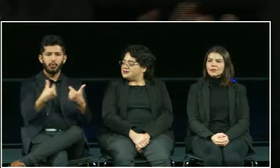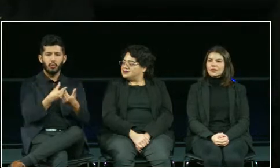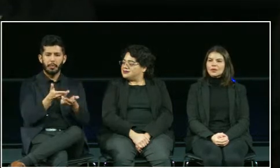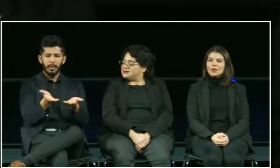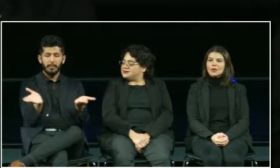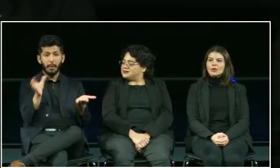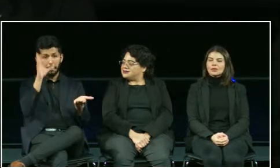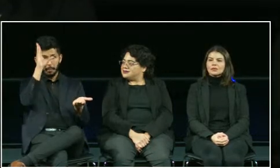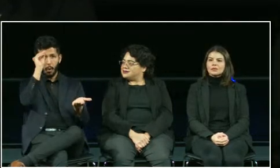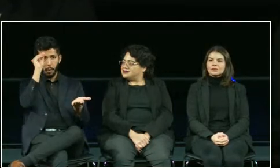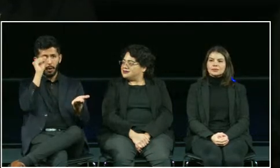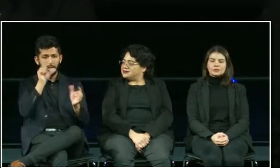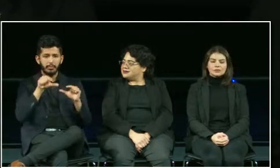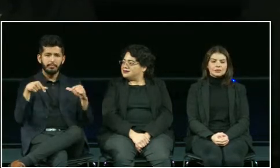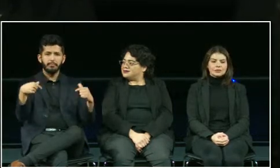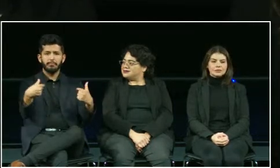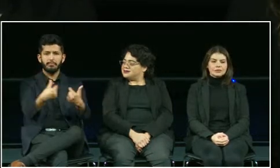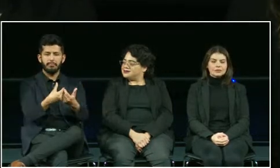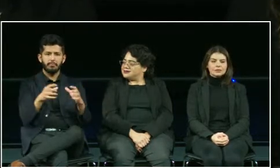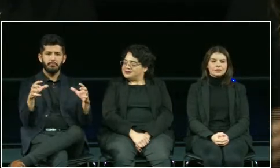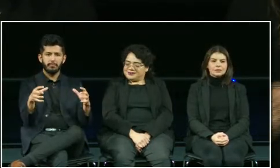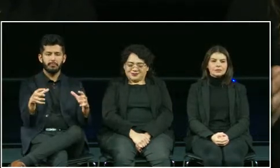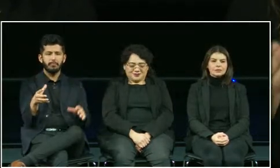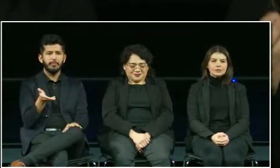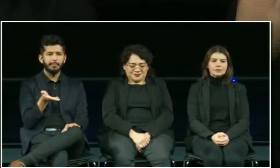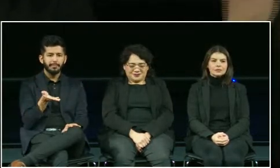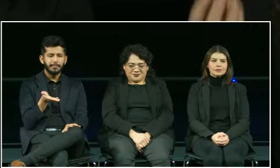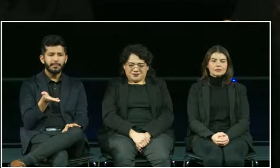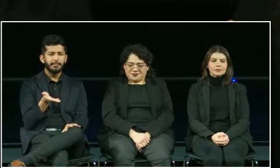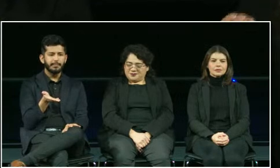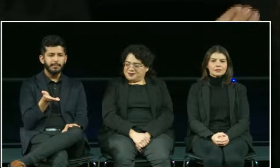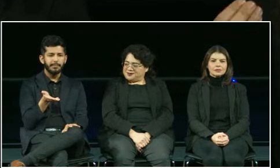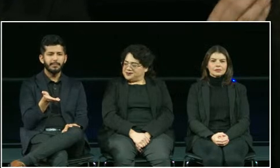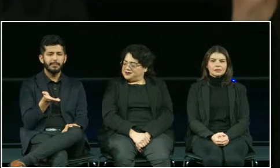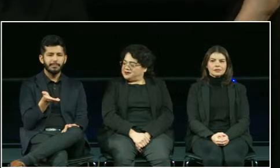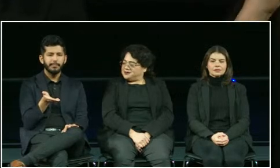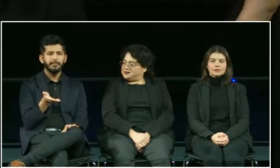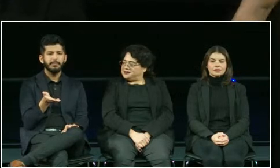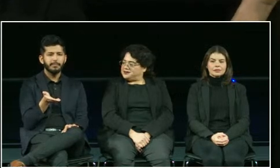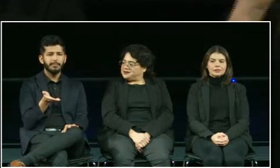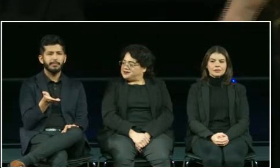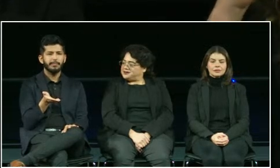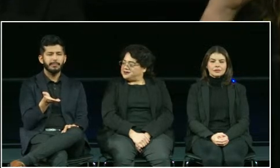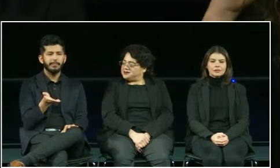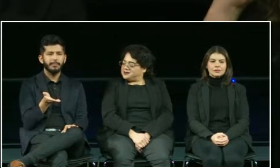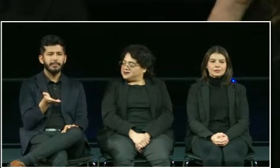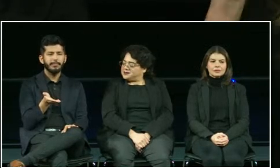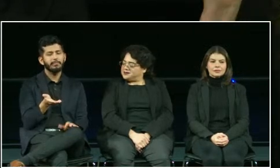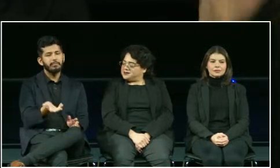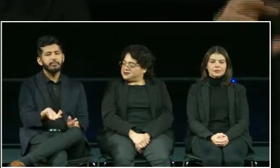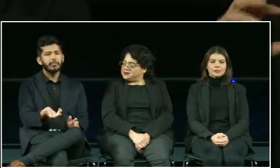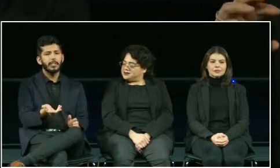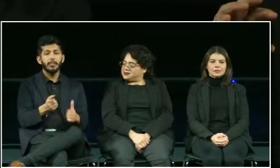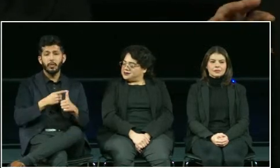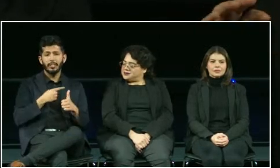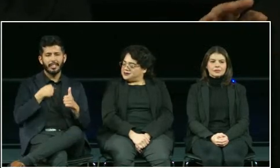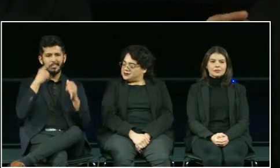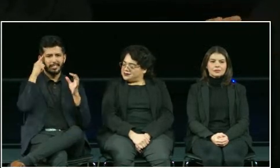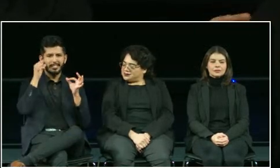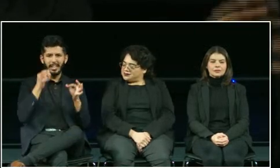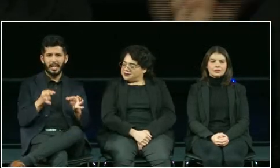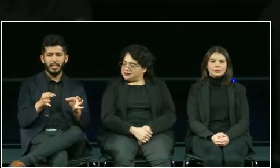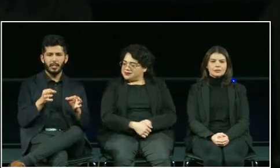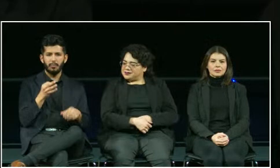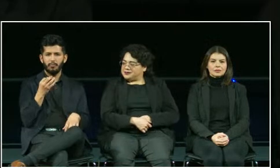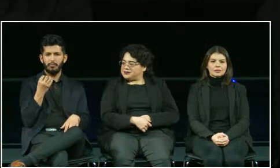boys. So first things, first thing I decided to change